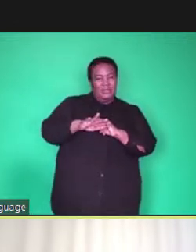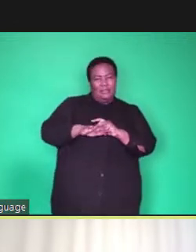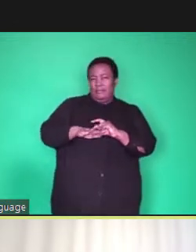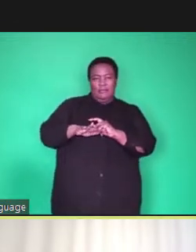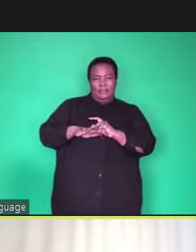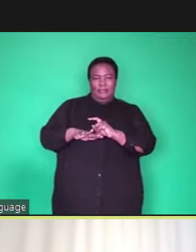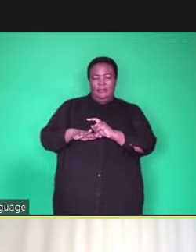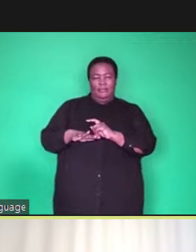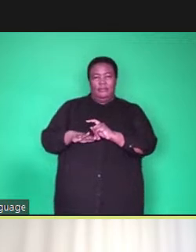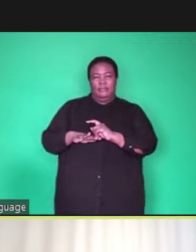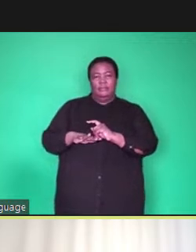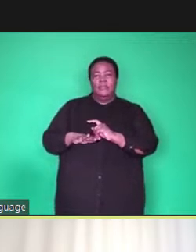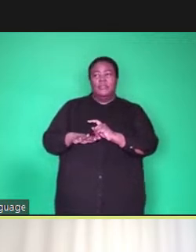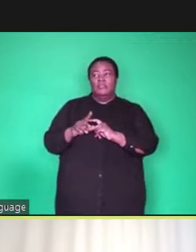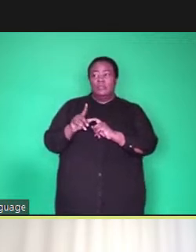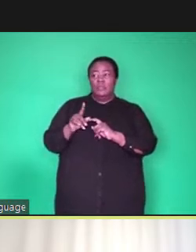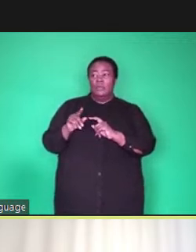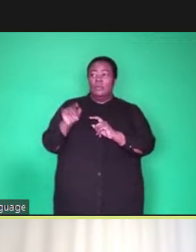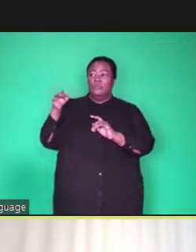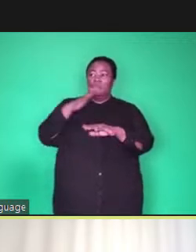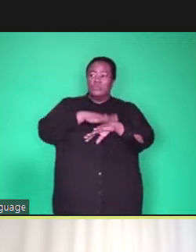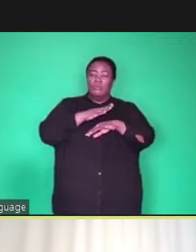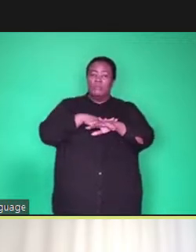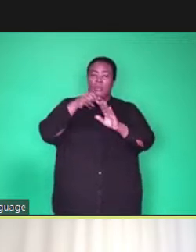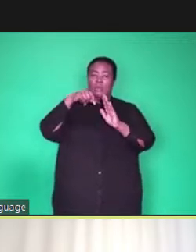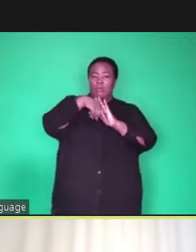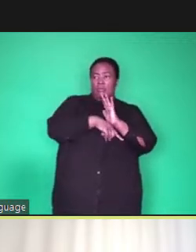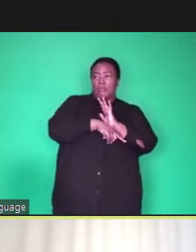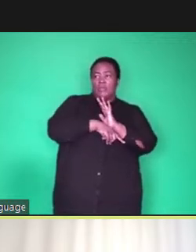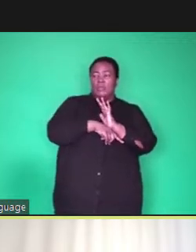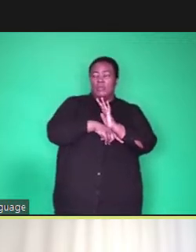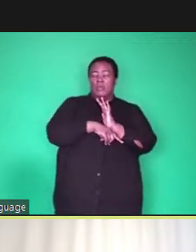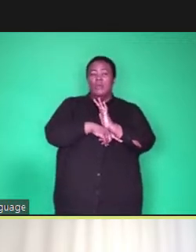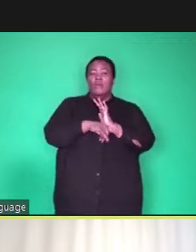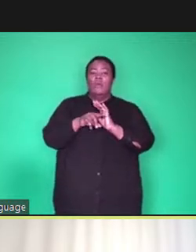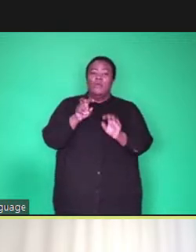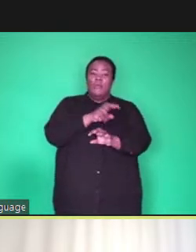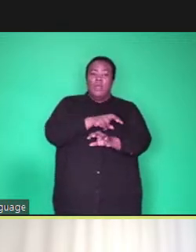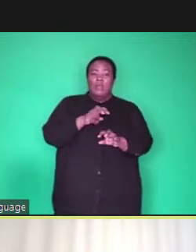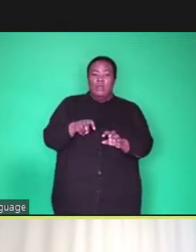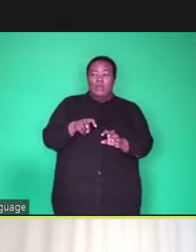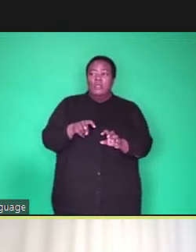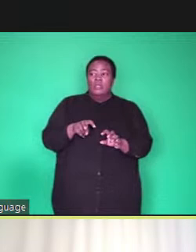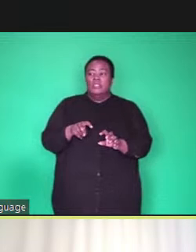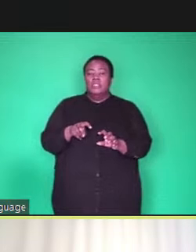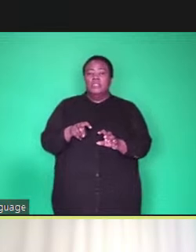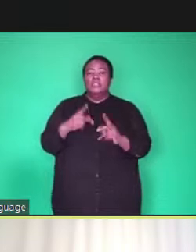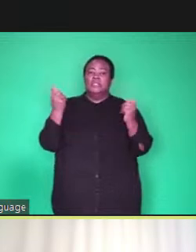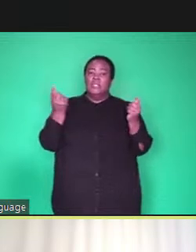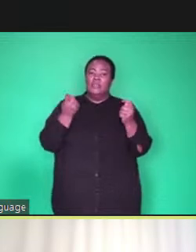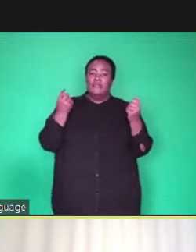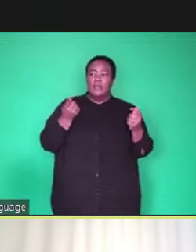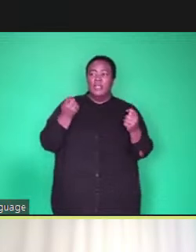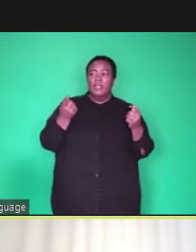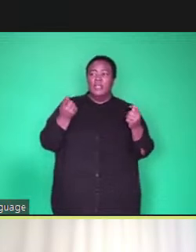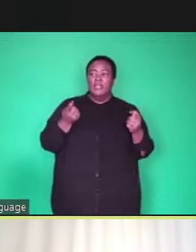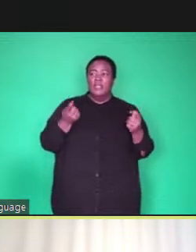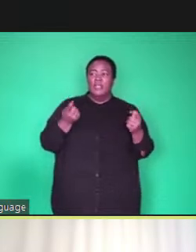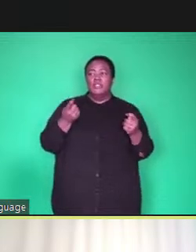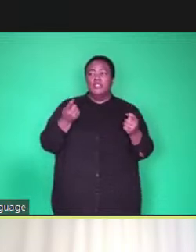going briefly into a more detailed typology of migration events, they shed more light on the